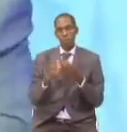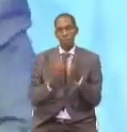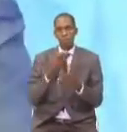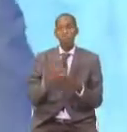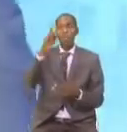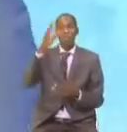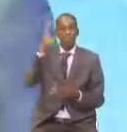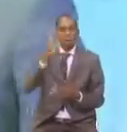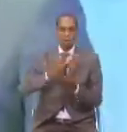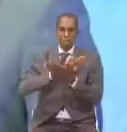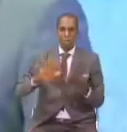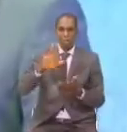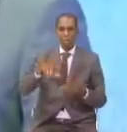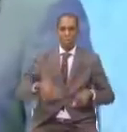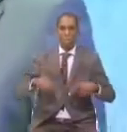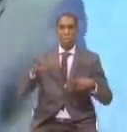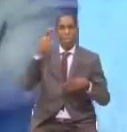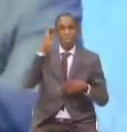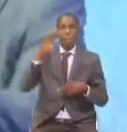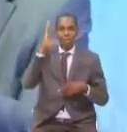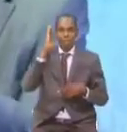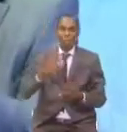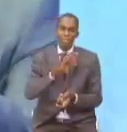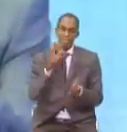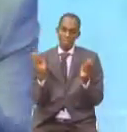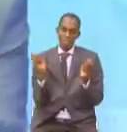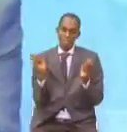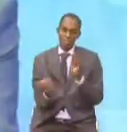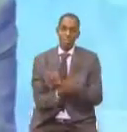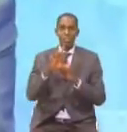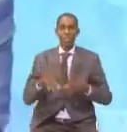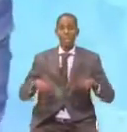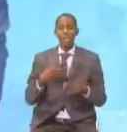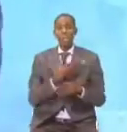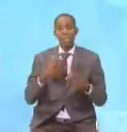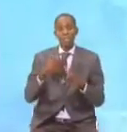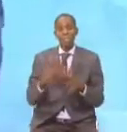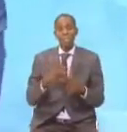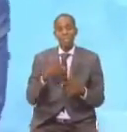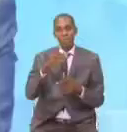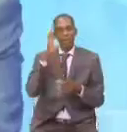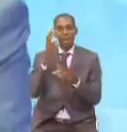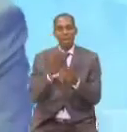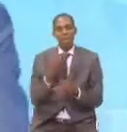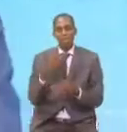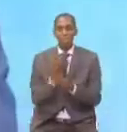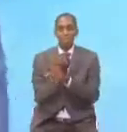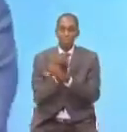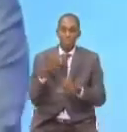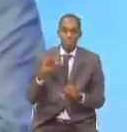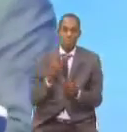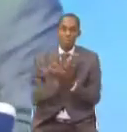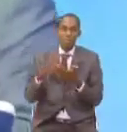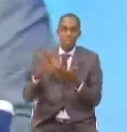cleanse your life. It will change your heart. And then you have the salvation and the holiness, the righteousness